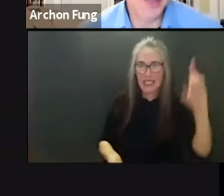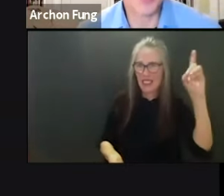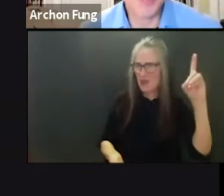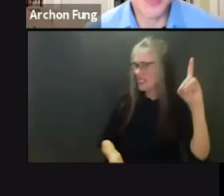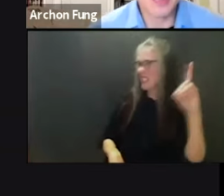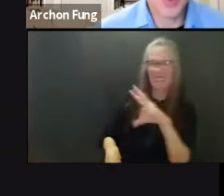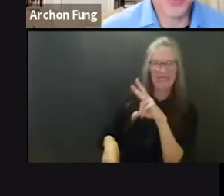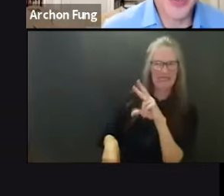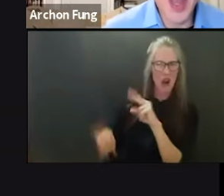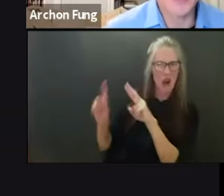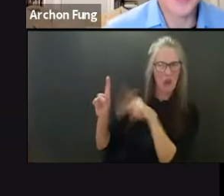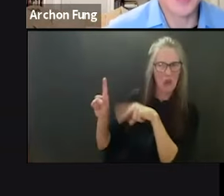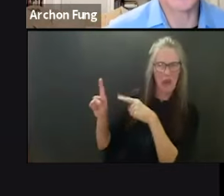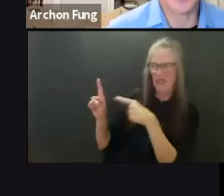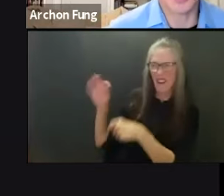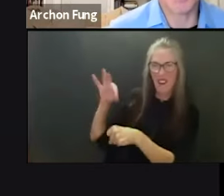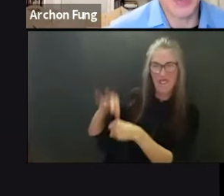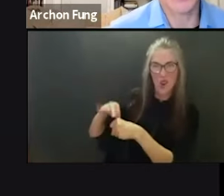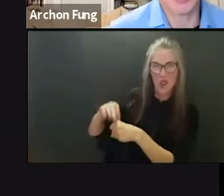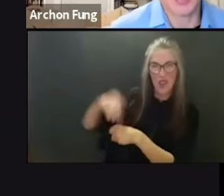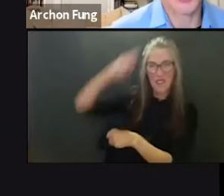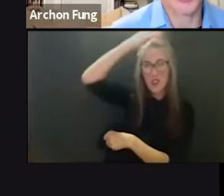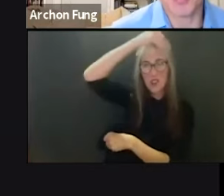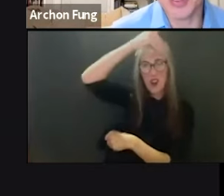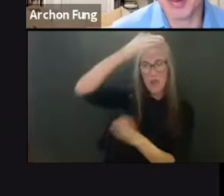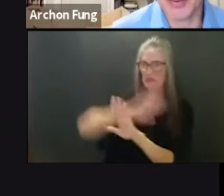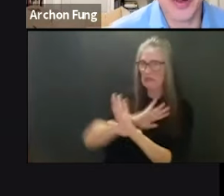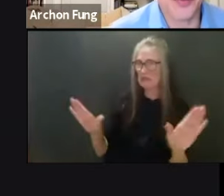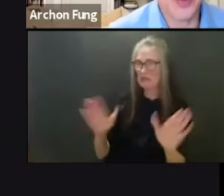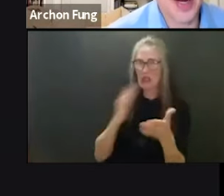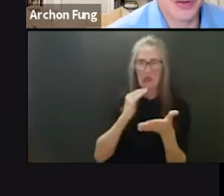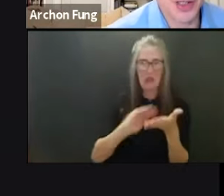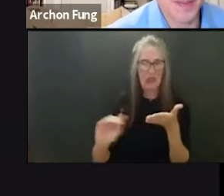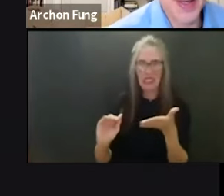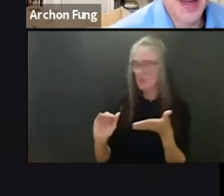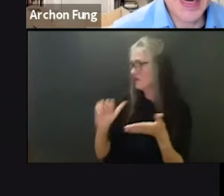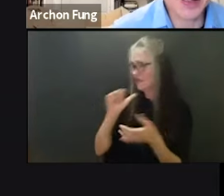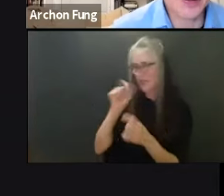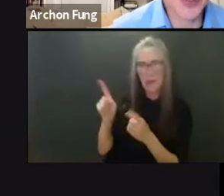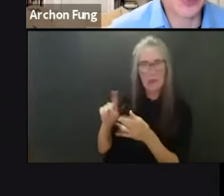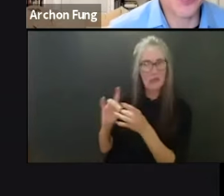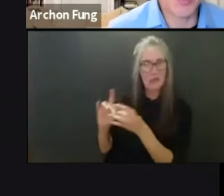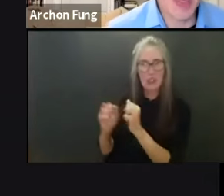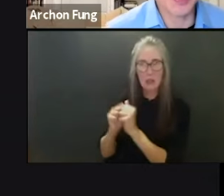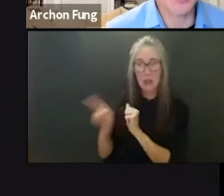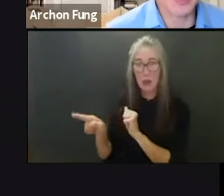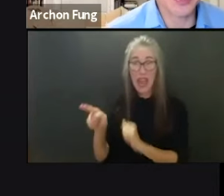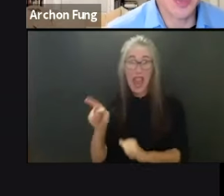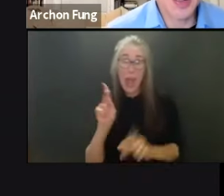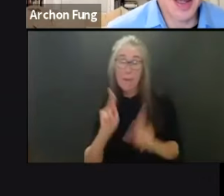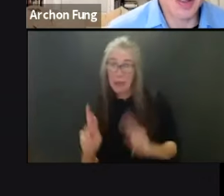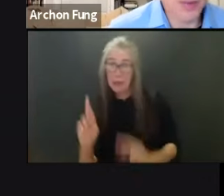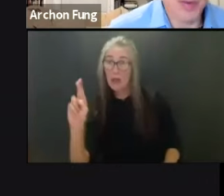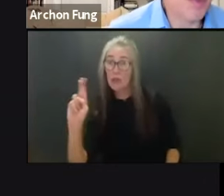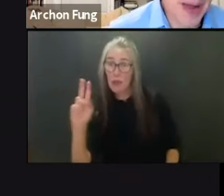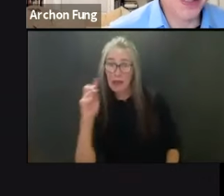71% would not consider being in a relationship with someone who voted for Donald Trump. And the figure for Republican leaders,